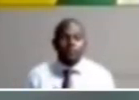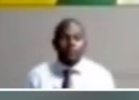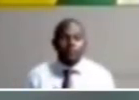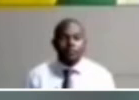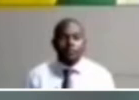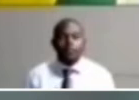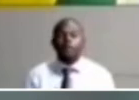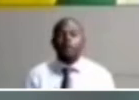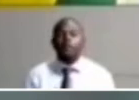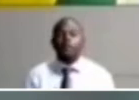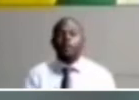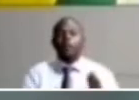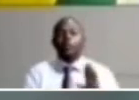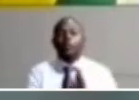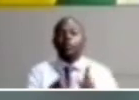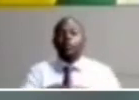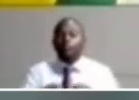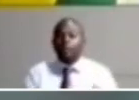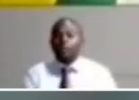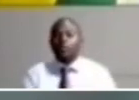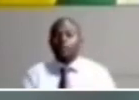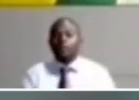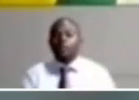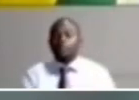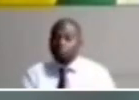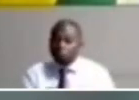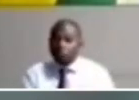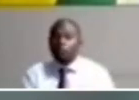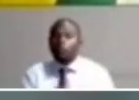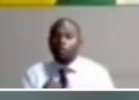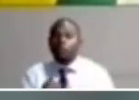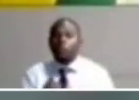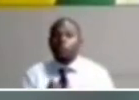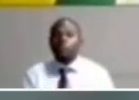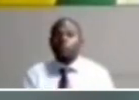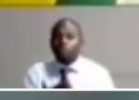Well, that is the offense. Attempted murder, you wanted to kill people